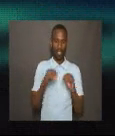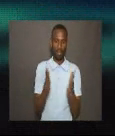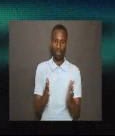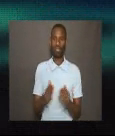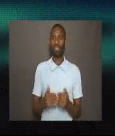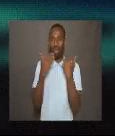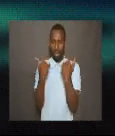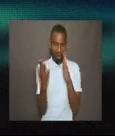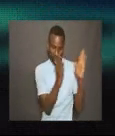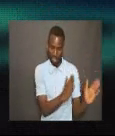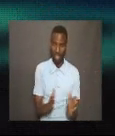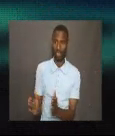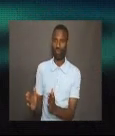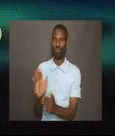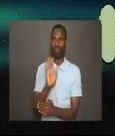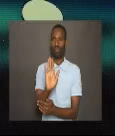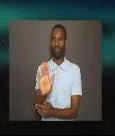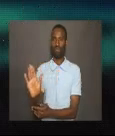Students, let's get ready.